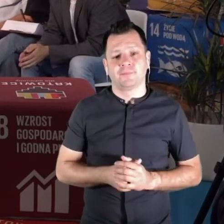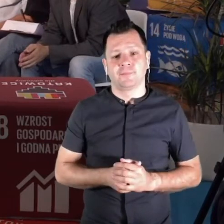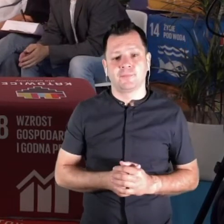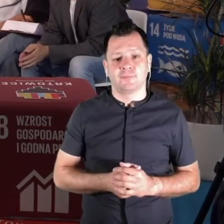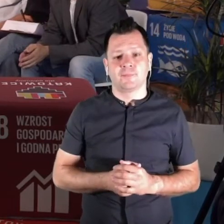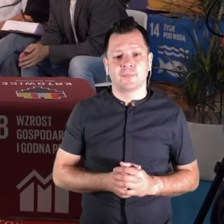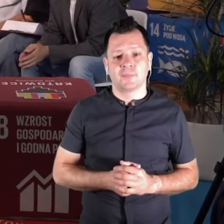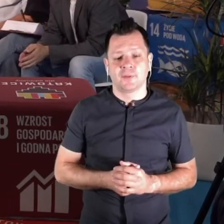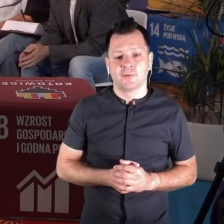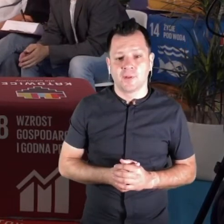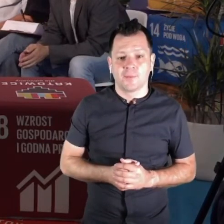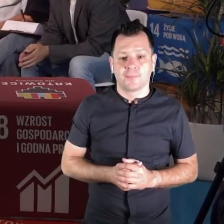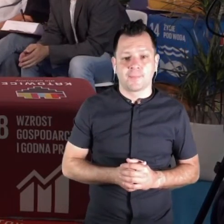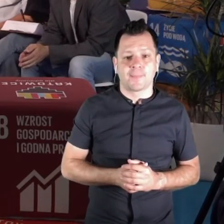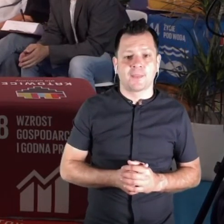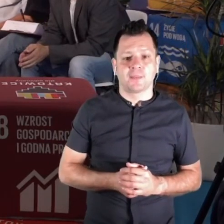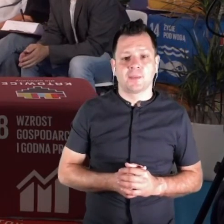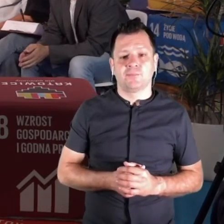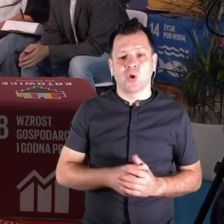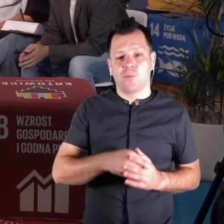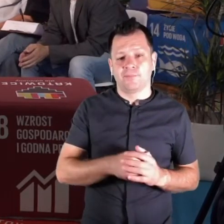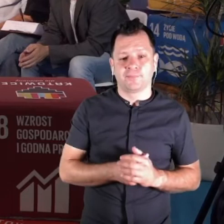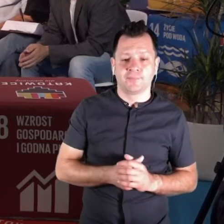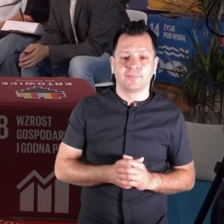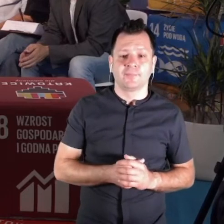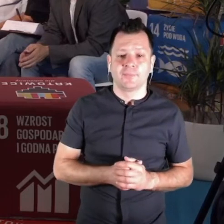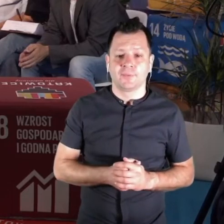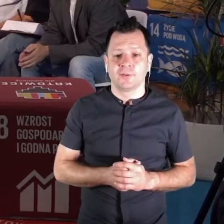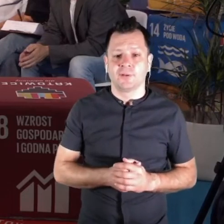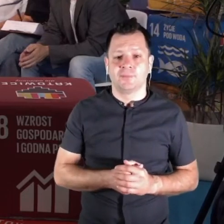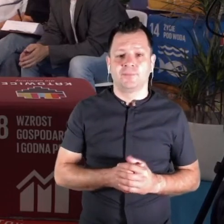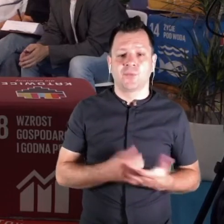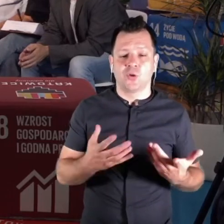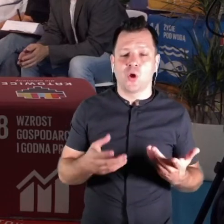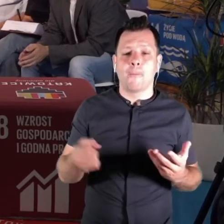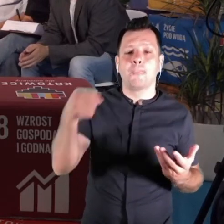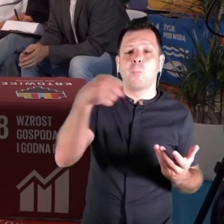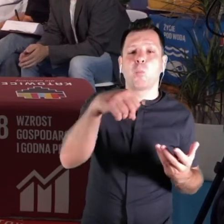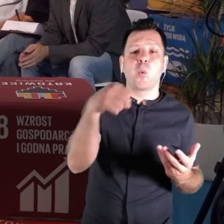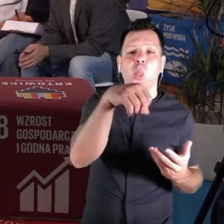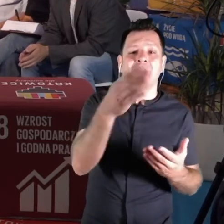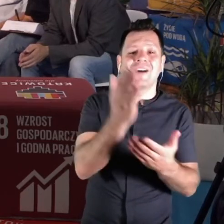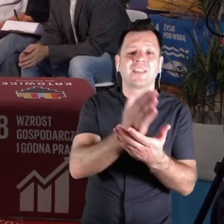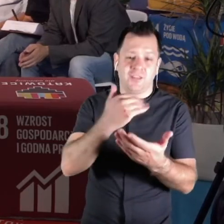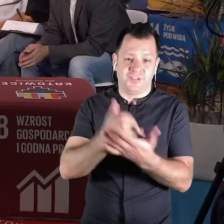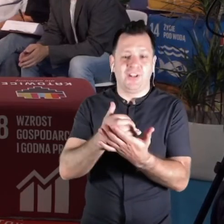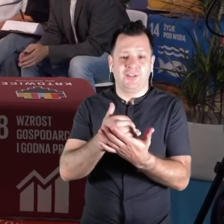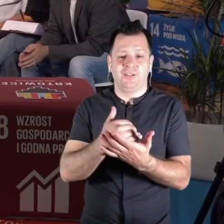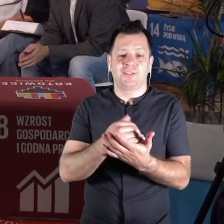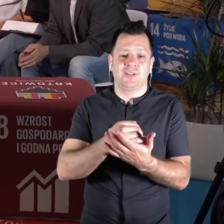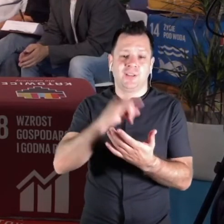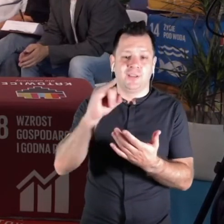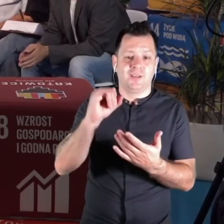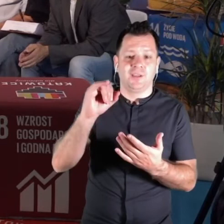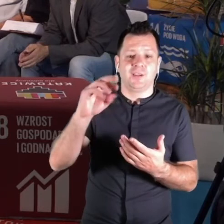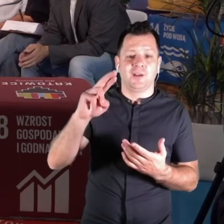irrigating the neighborhood. And the idea is that you have all the trees of Berlin,